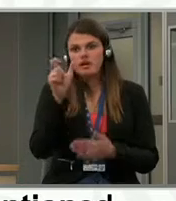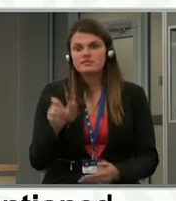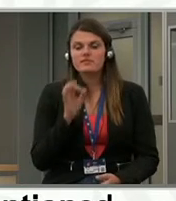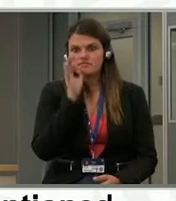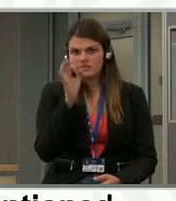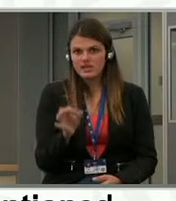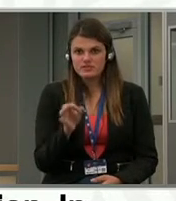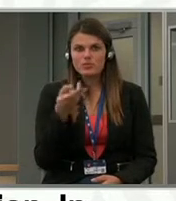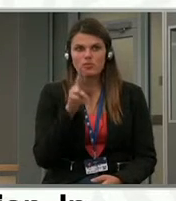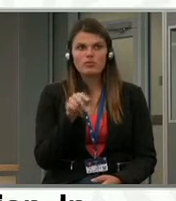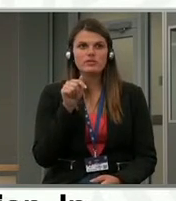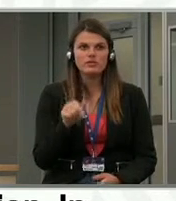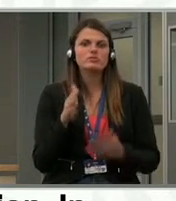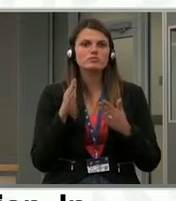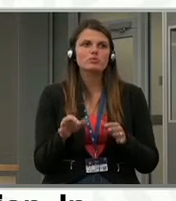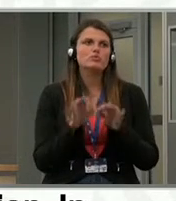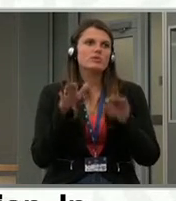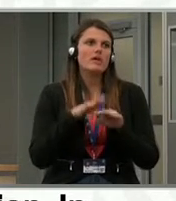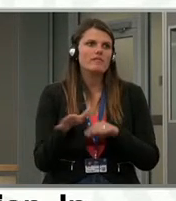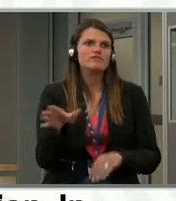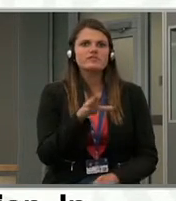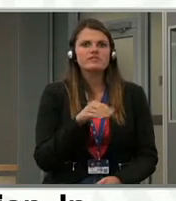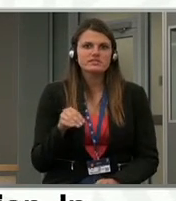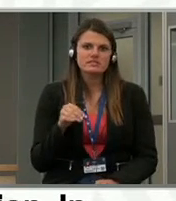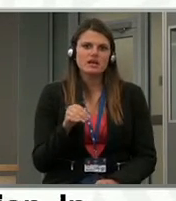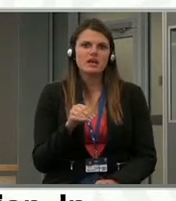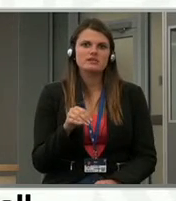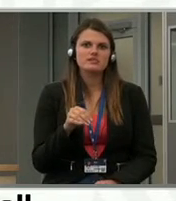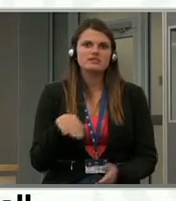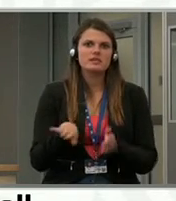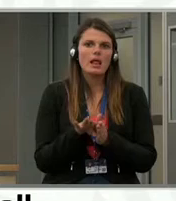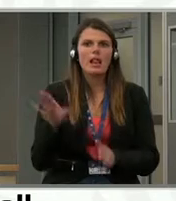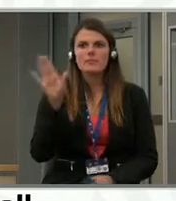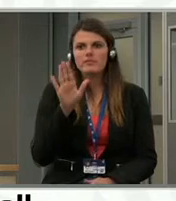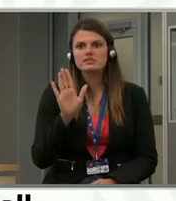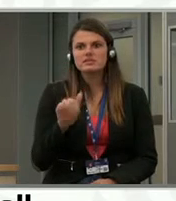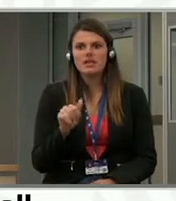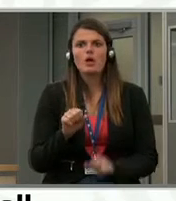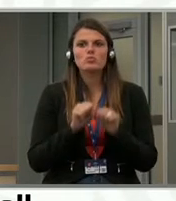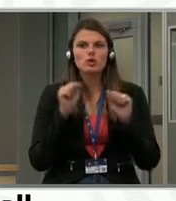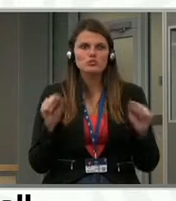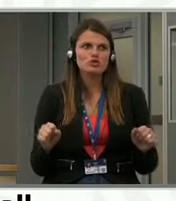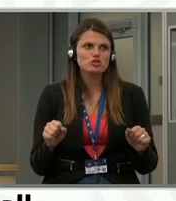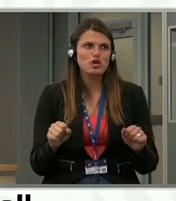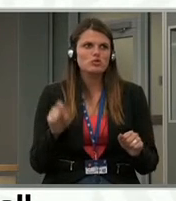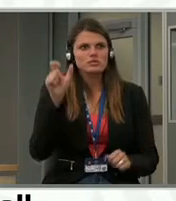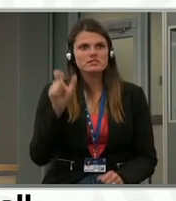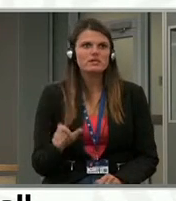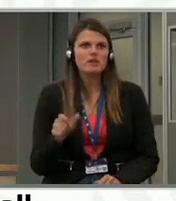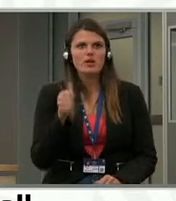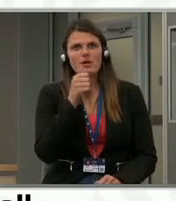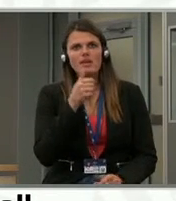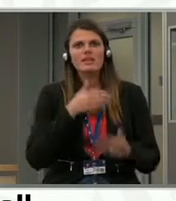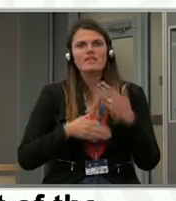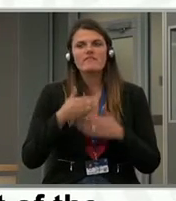states, in order to ensure all people with disabilities a full enjoyment of their fundamental rights and high levels of